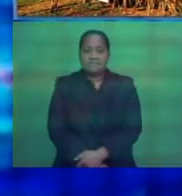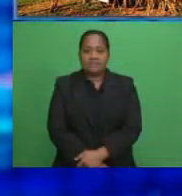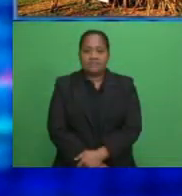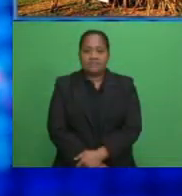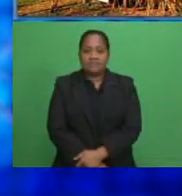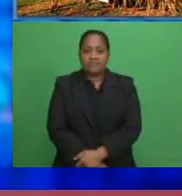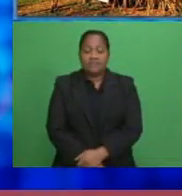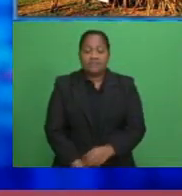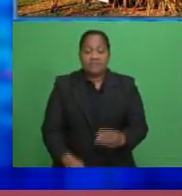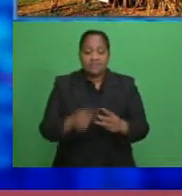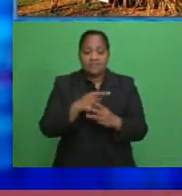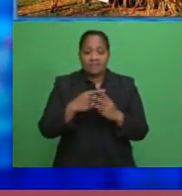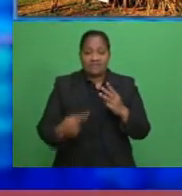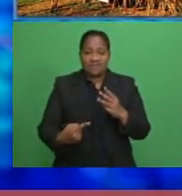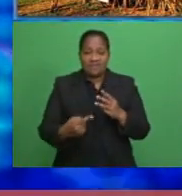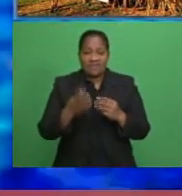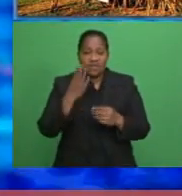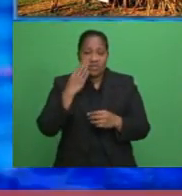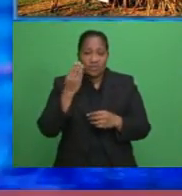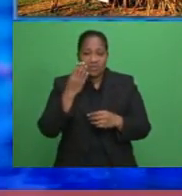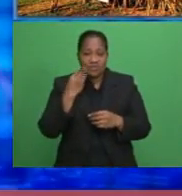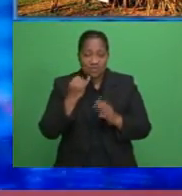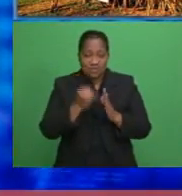The three sugar mills have crushed